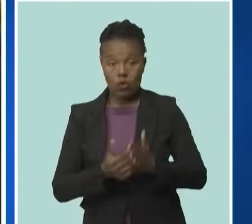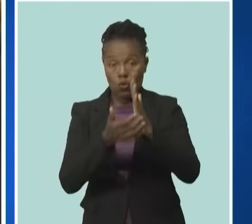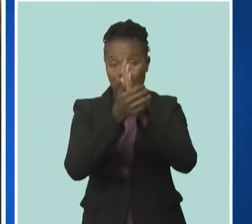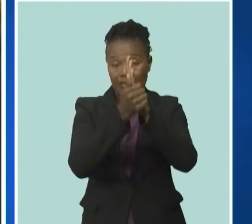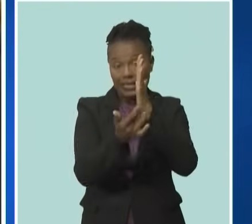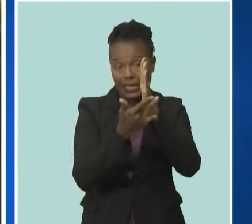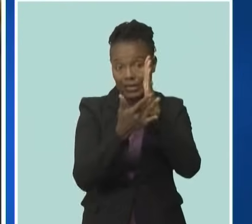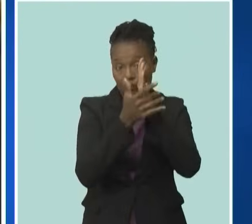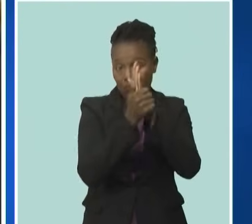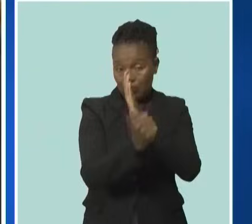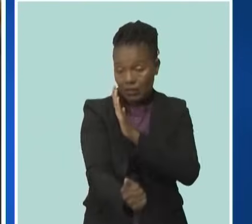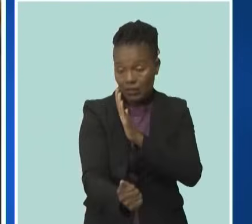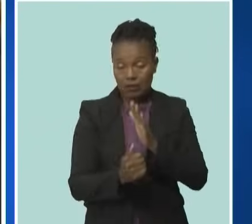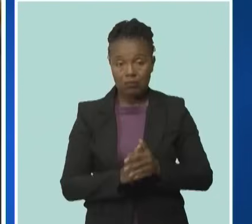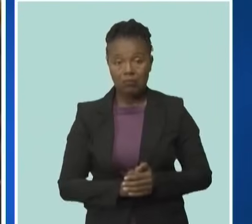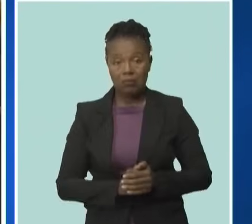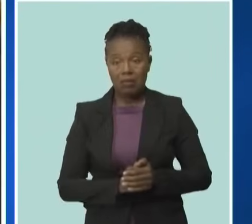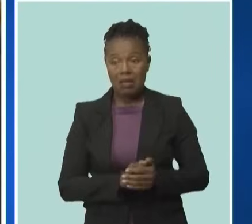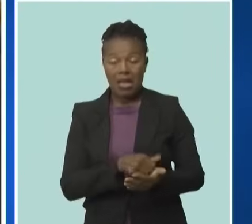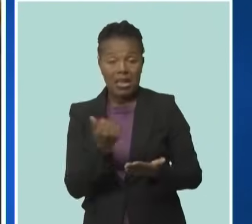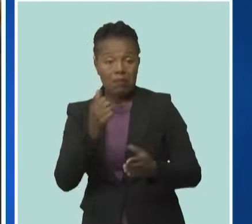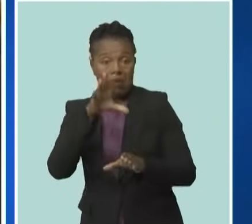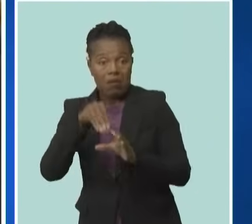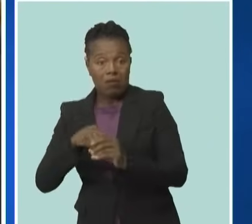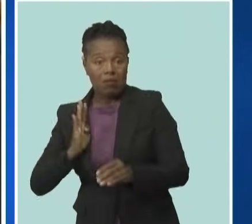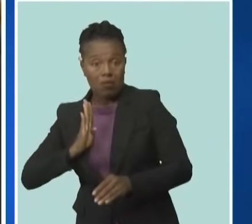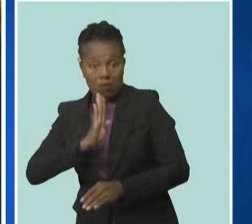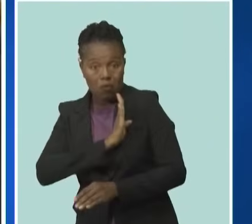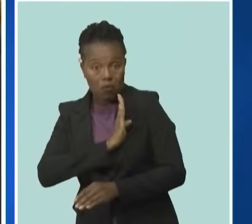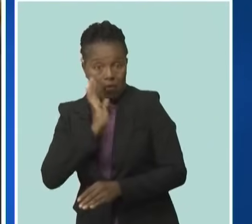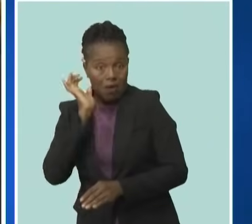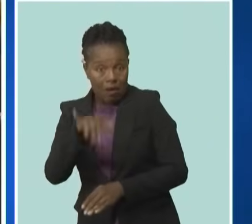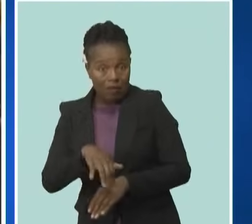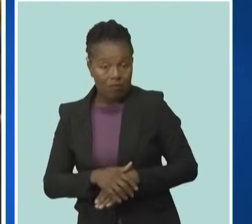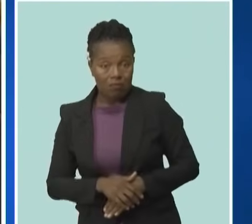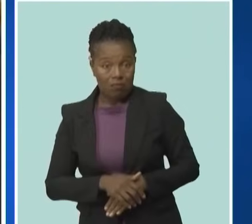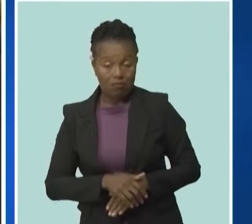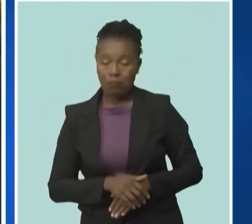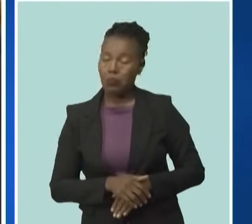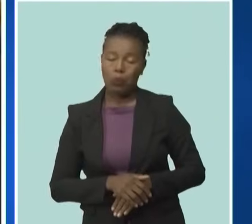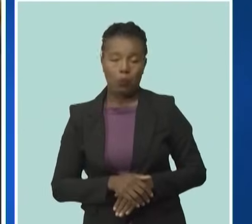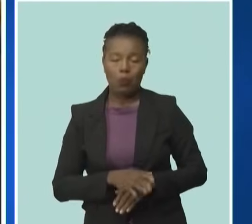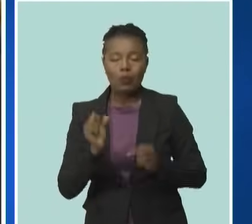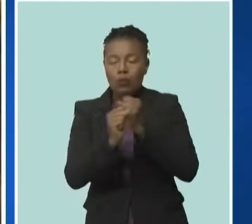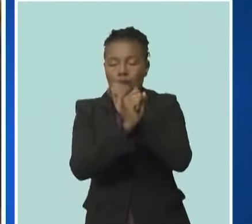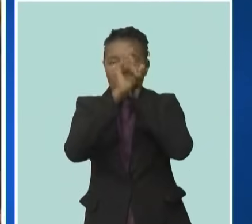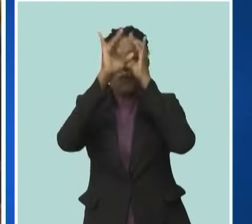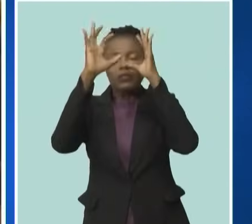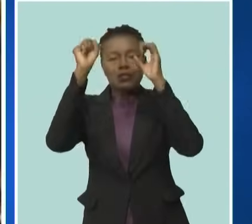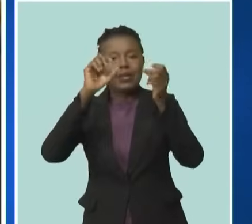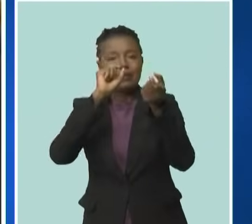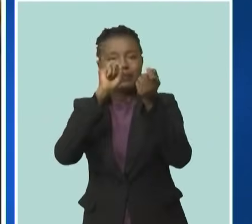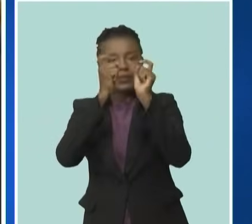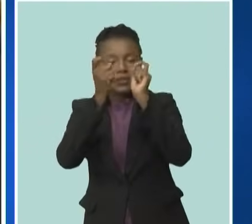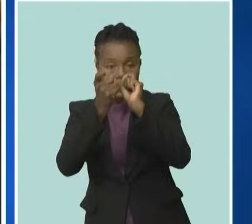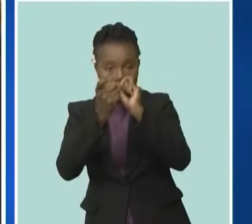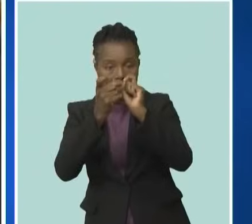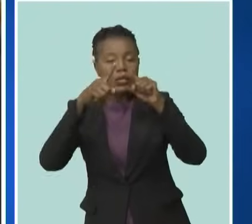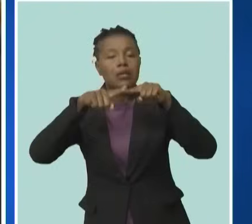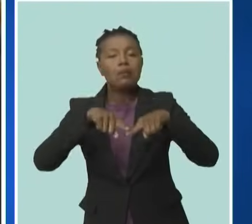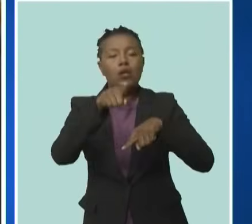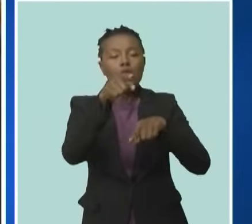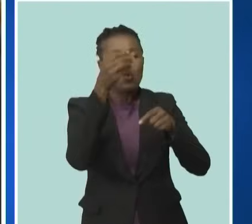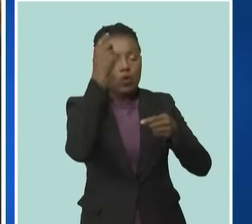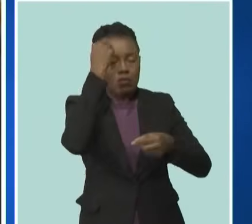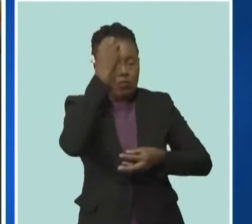technical capability. Nobody on the board has that. So this vision can be tweaked depending on what you think.